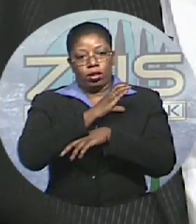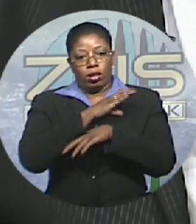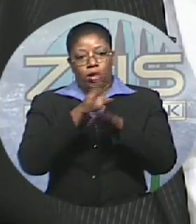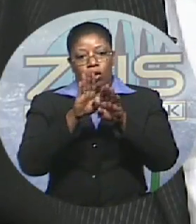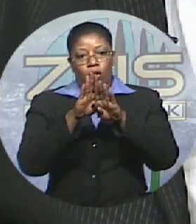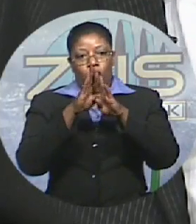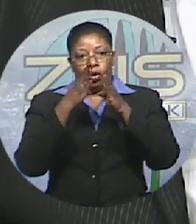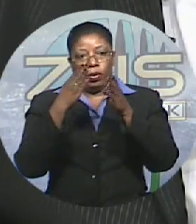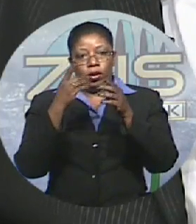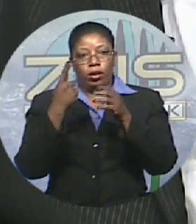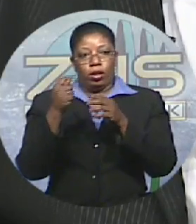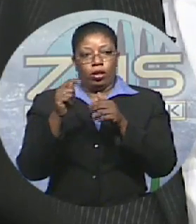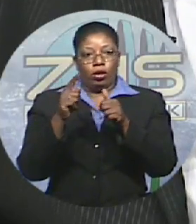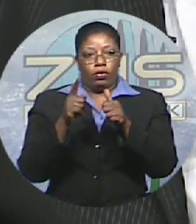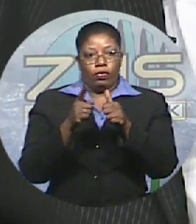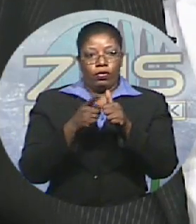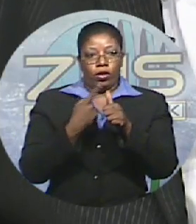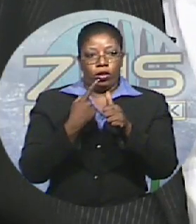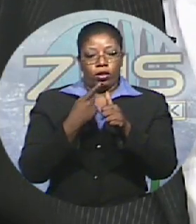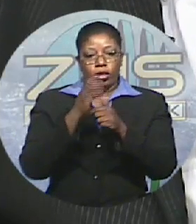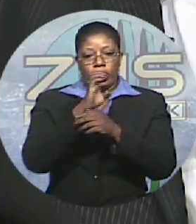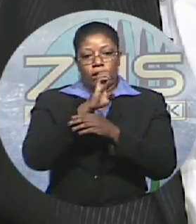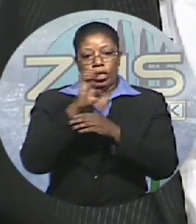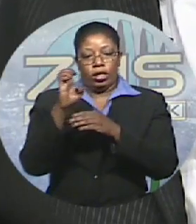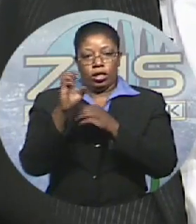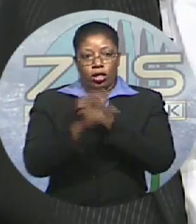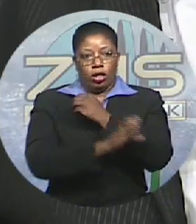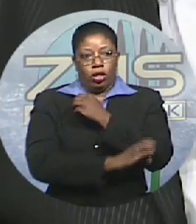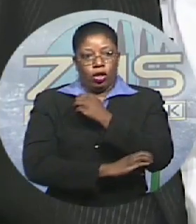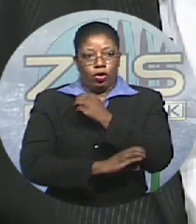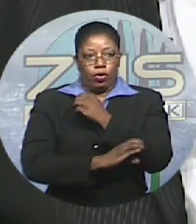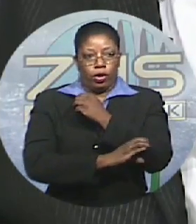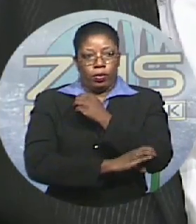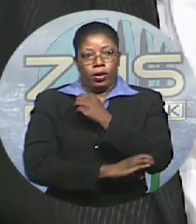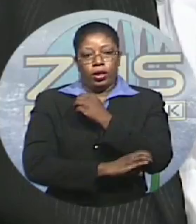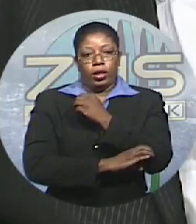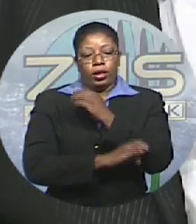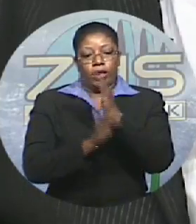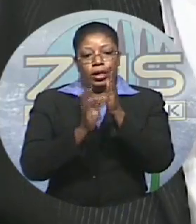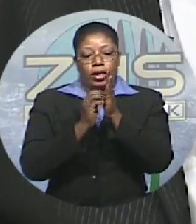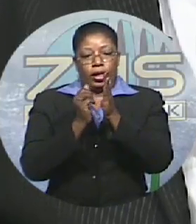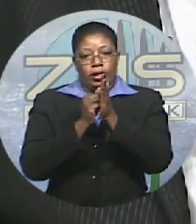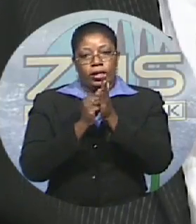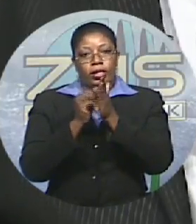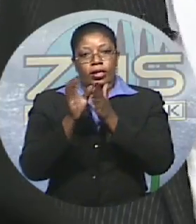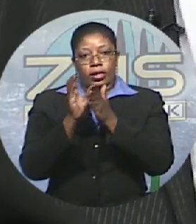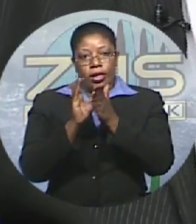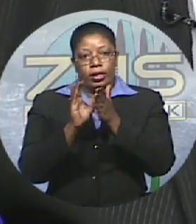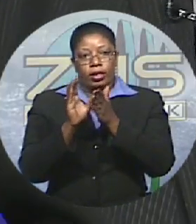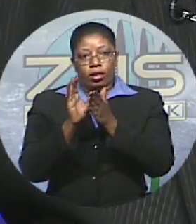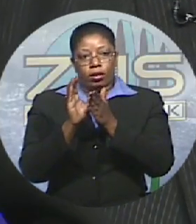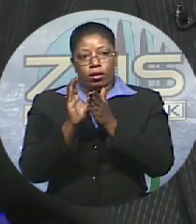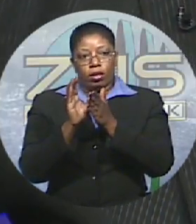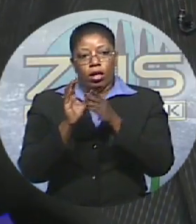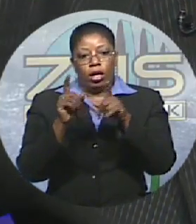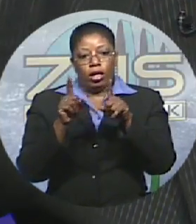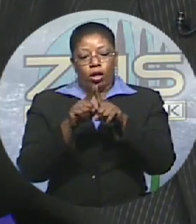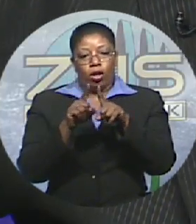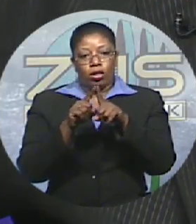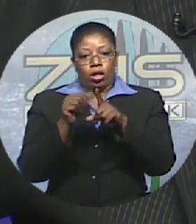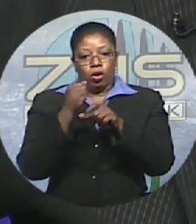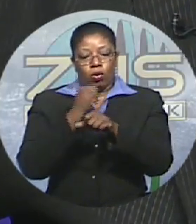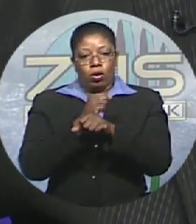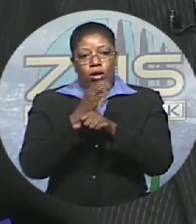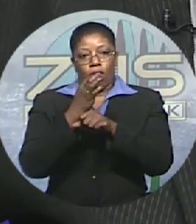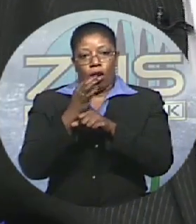opened the first Eastern Caribbean's state-of-the-art cancer center, and it's also the work of a Bahamian